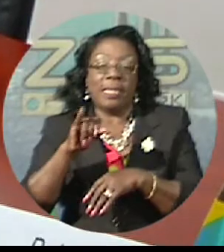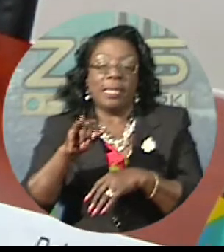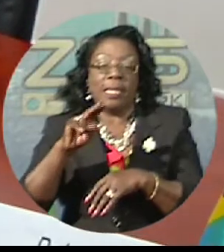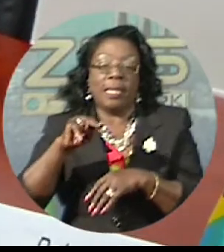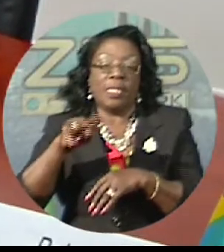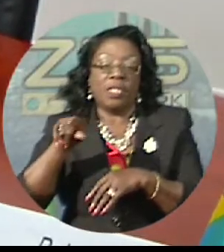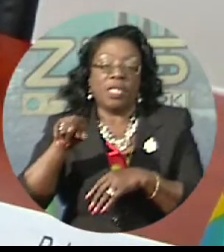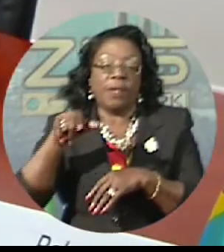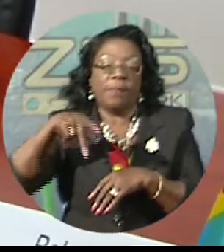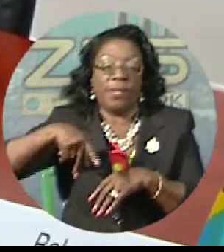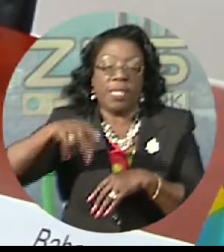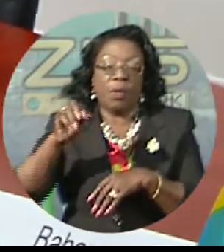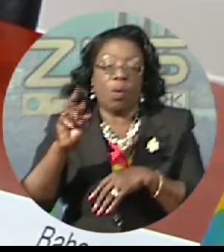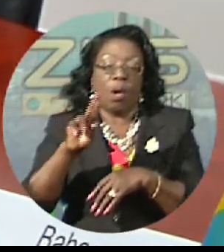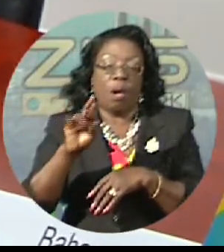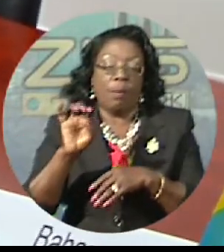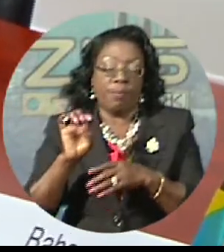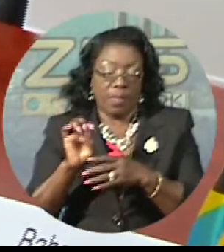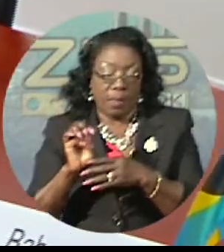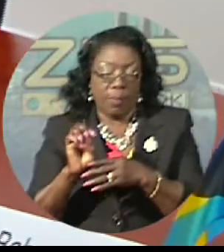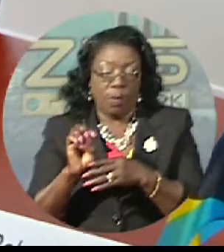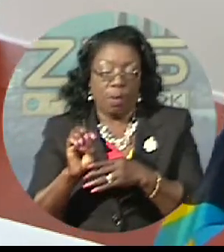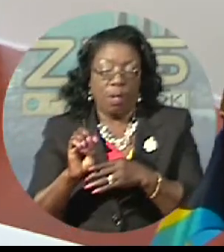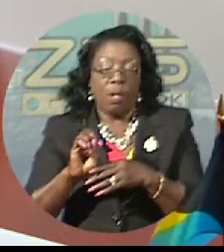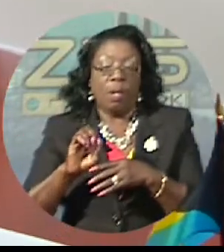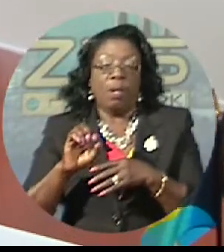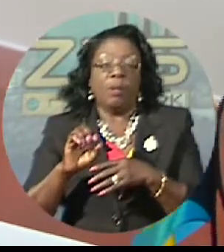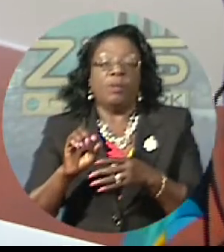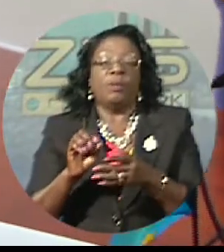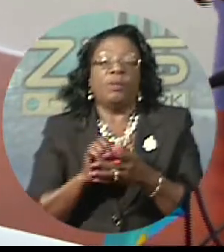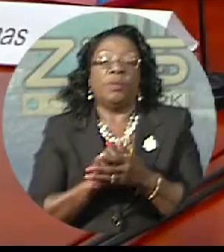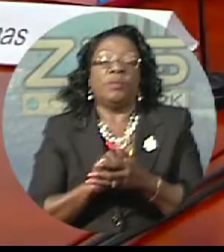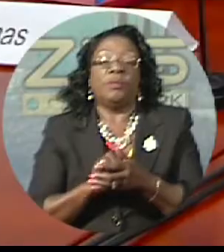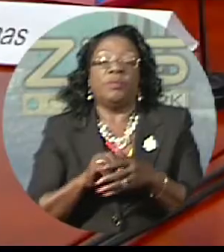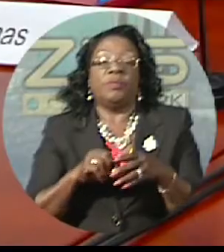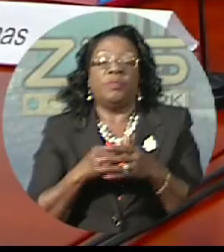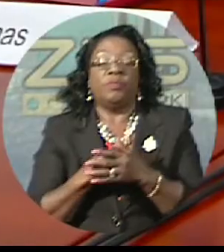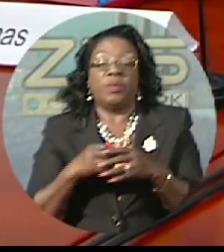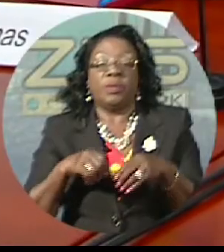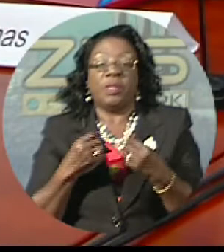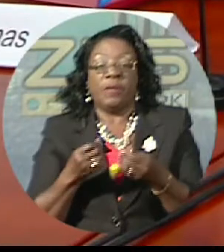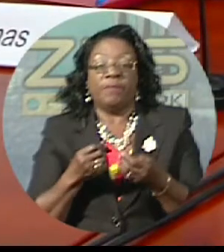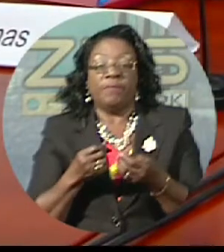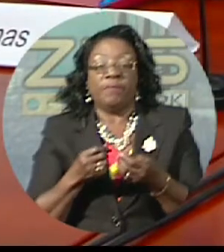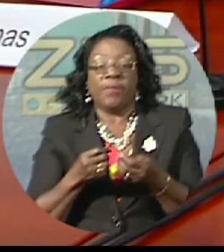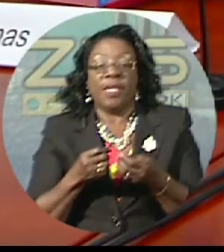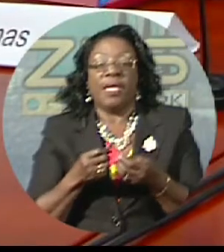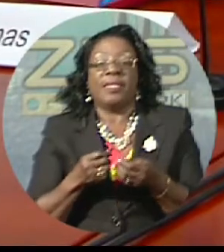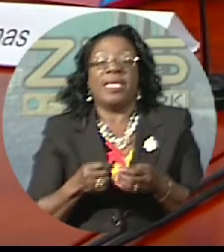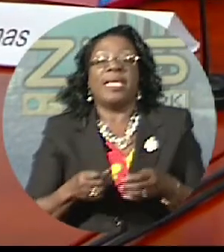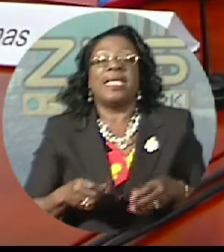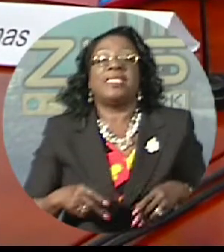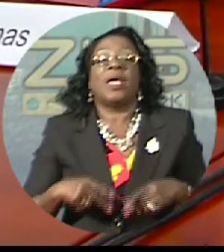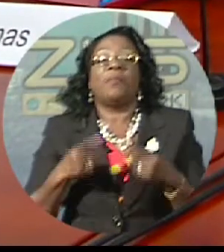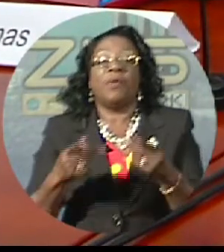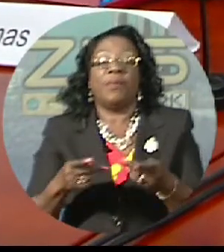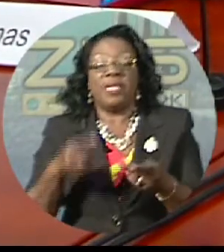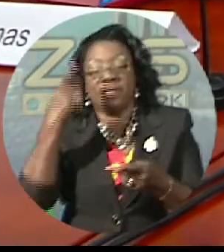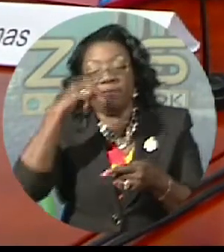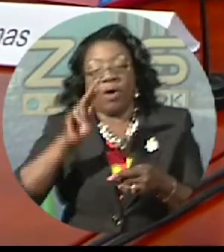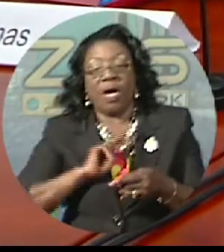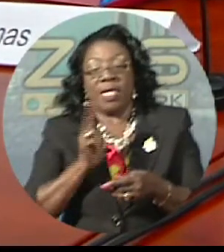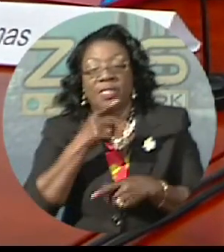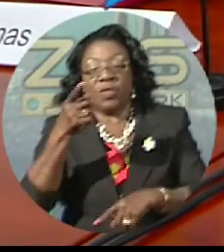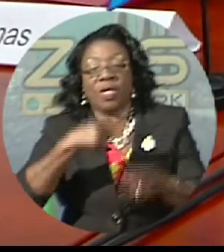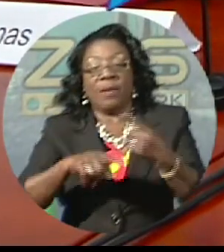by government during the second day of the 9th ICANN conference. I think it's a privilege for us to come to the